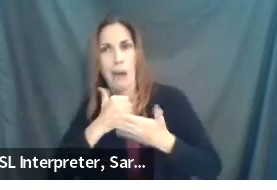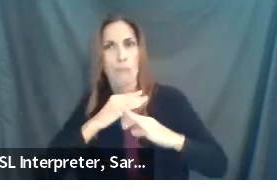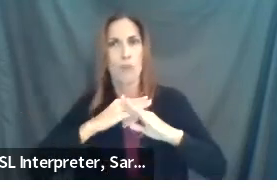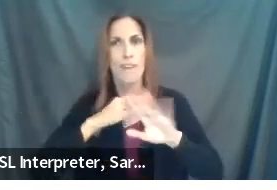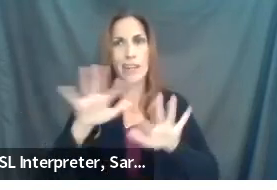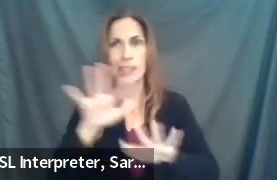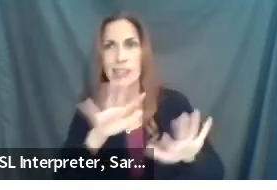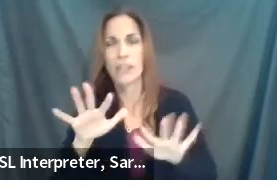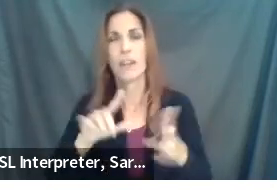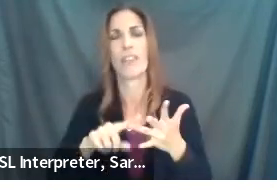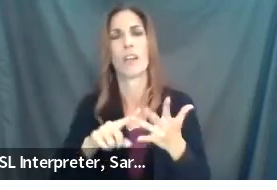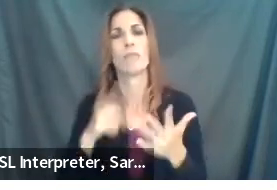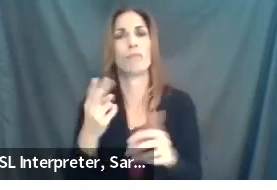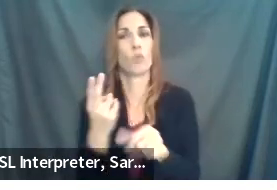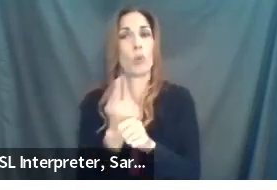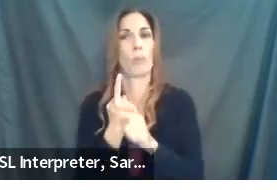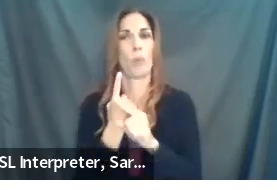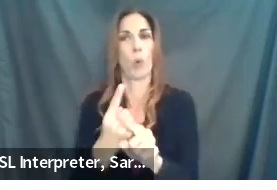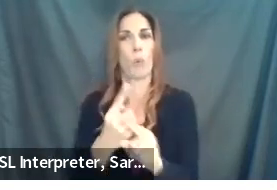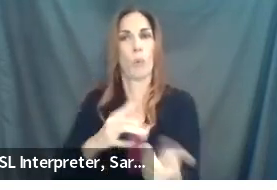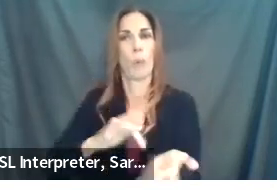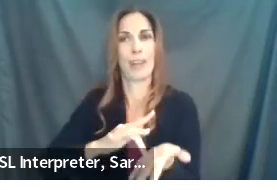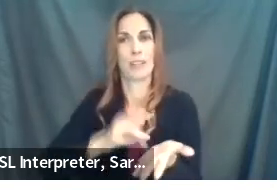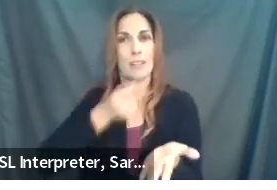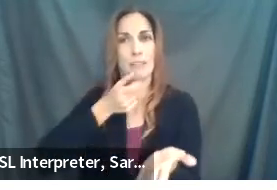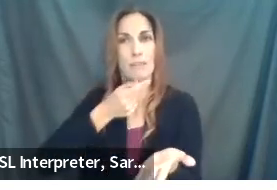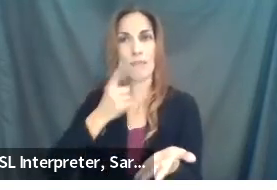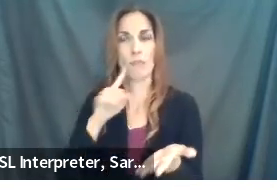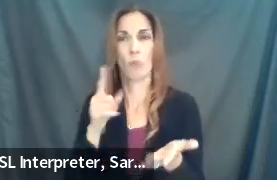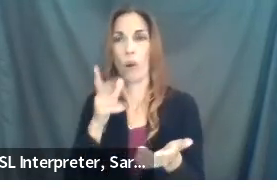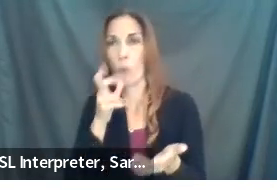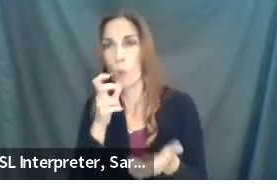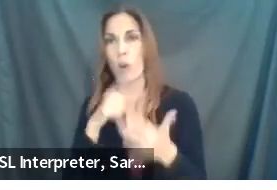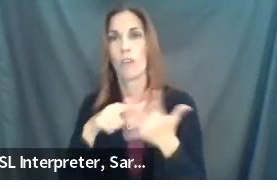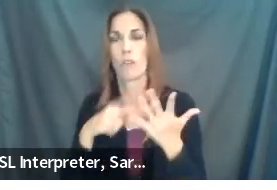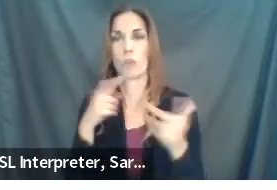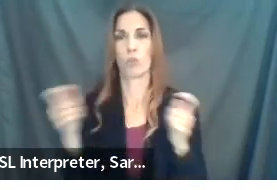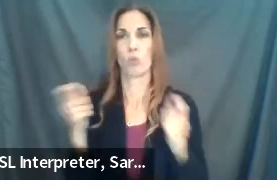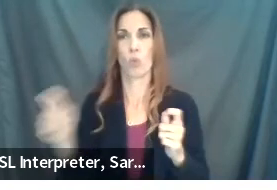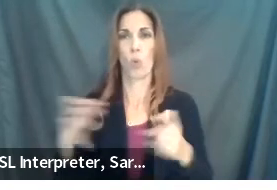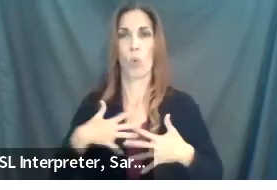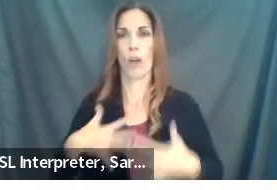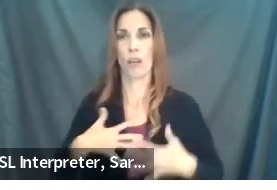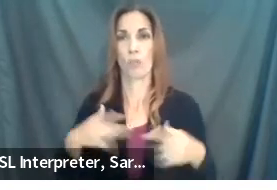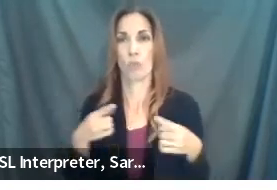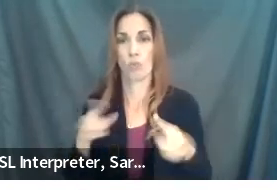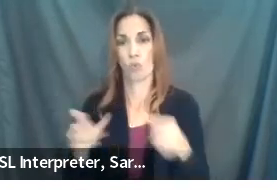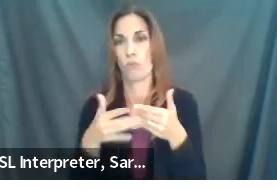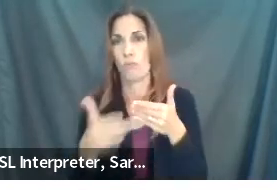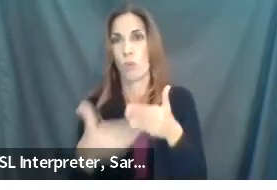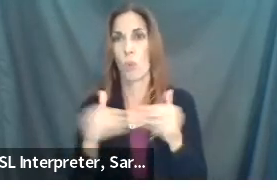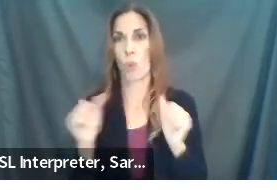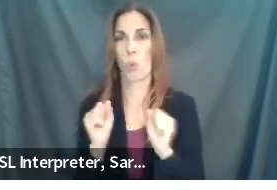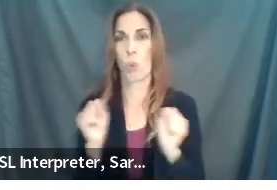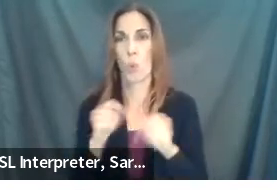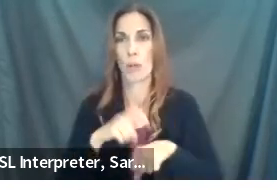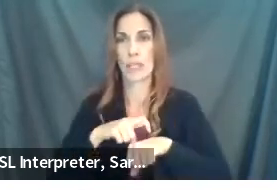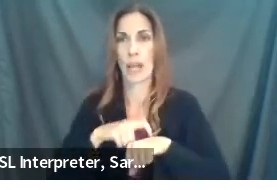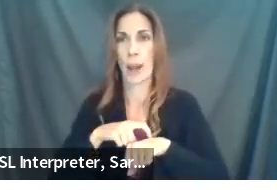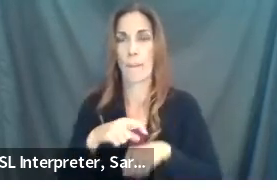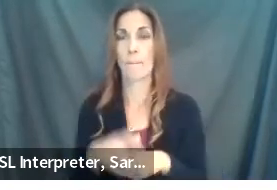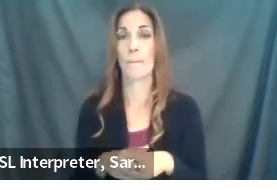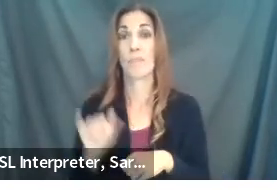under control during the colder months. If you do get sick, it's important to contact your